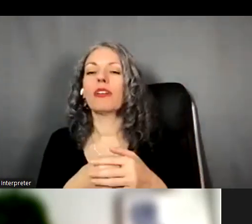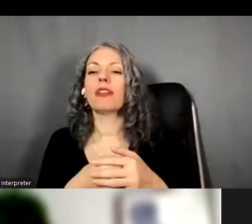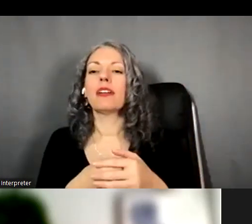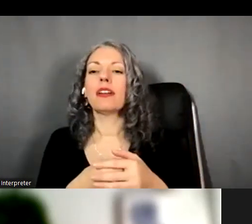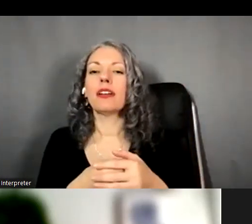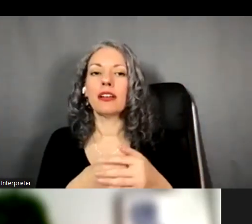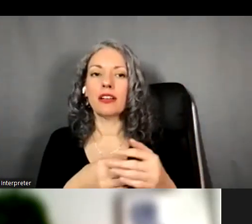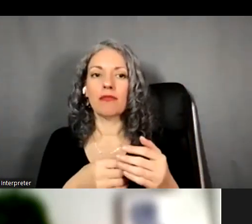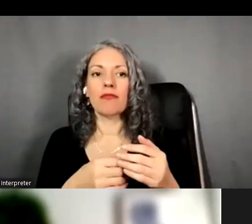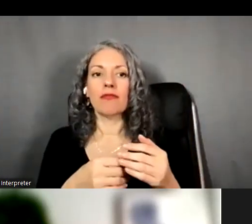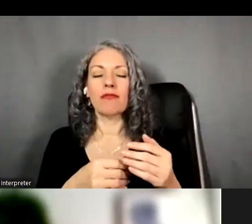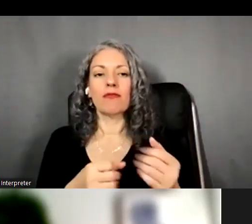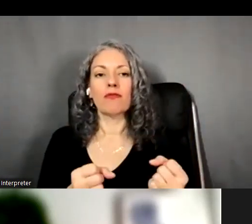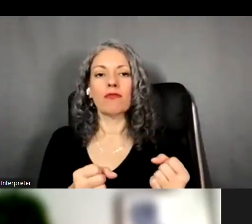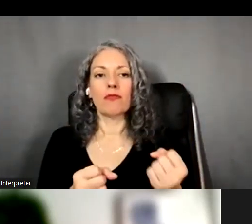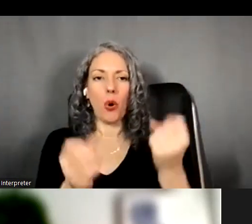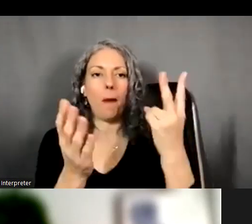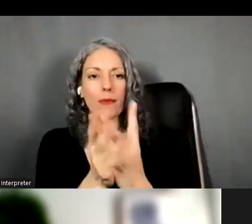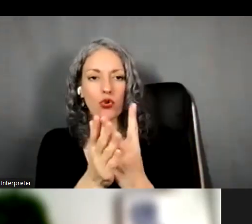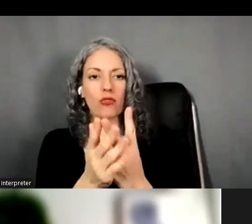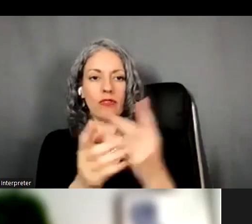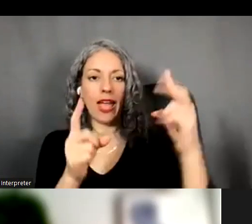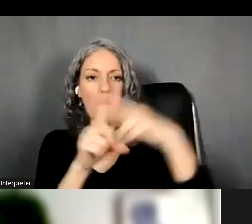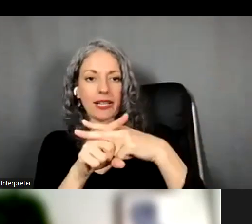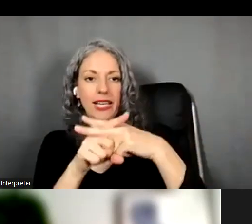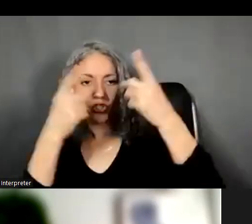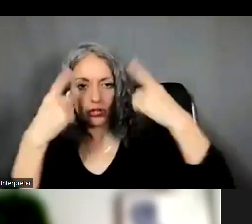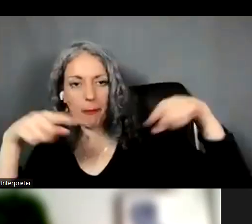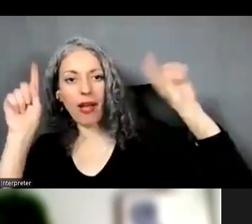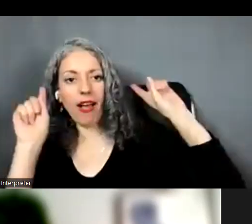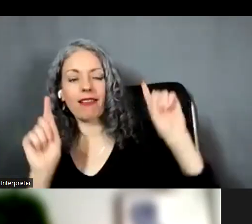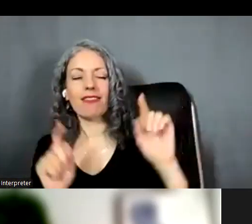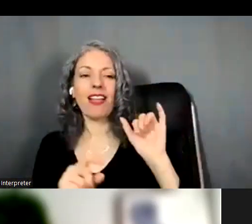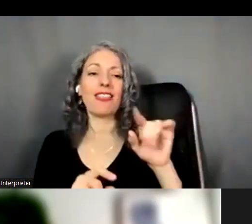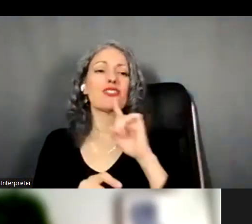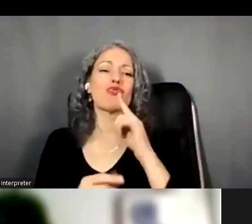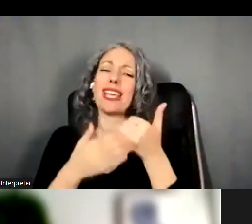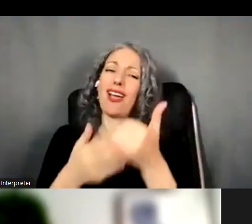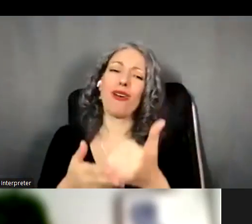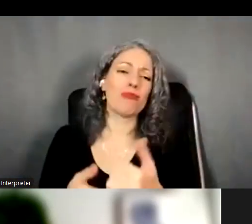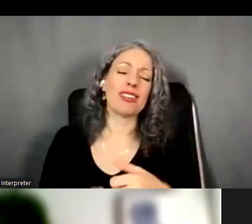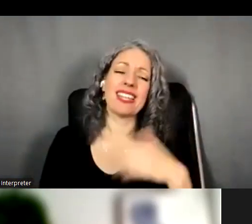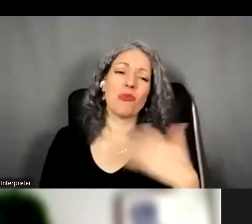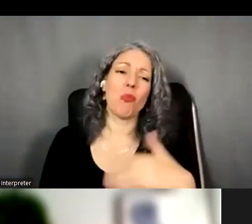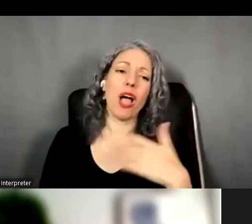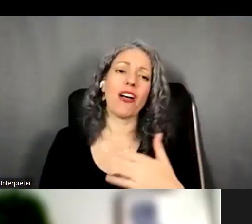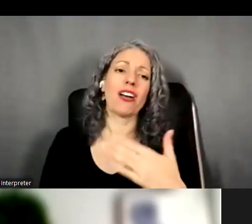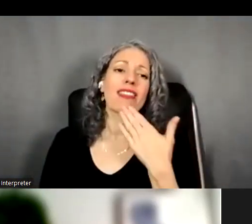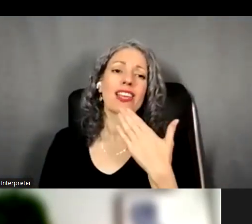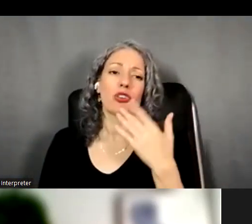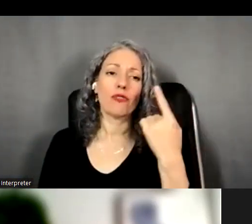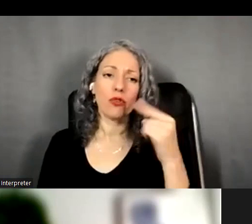submit a successful application. Great. That's super helpful. And what a tremendous resource to have that TA marketplace